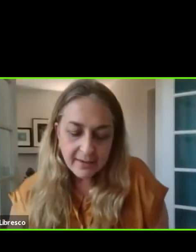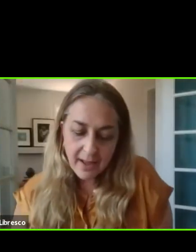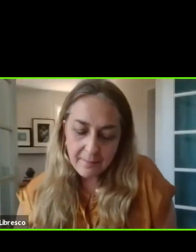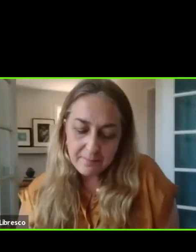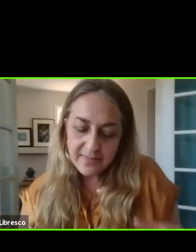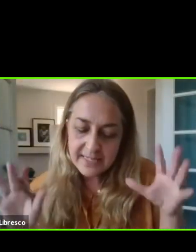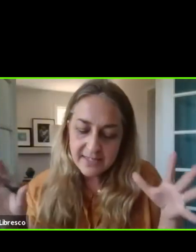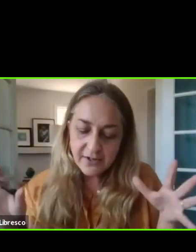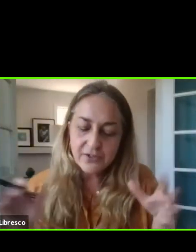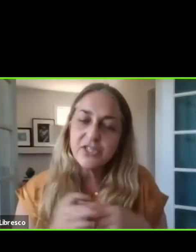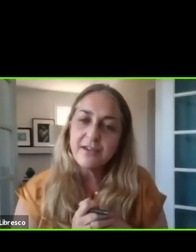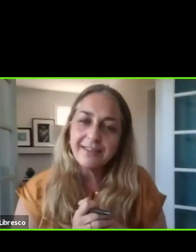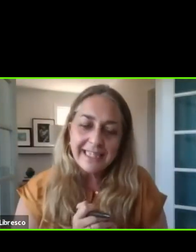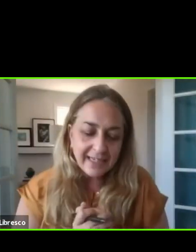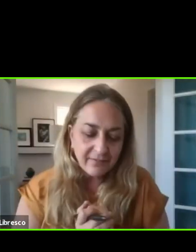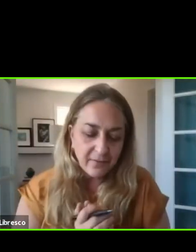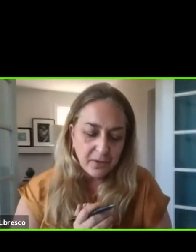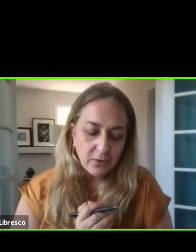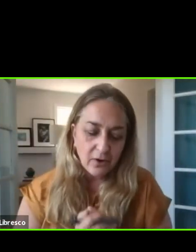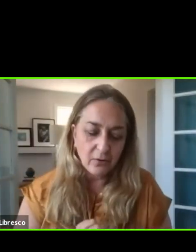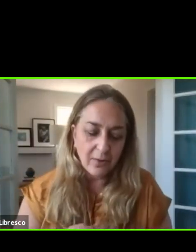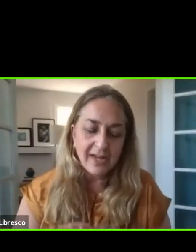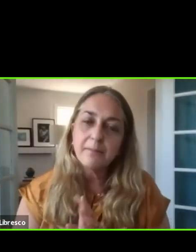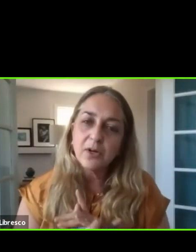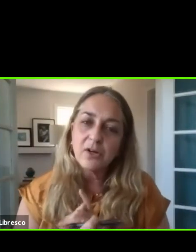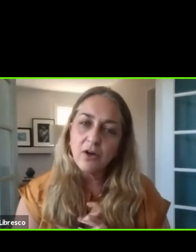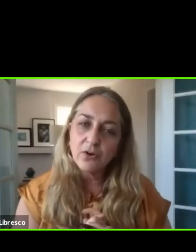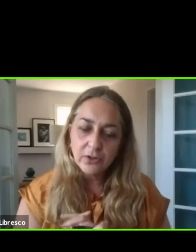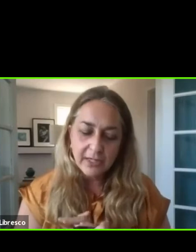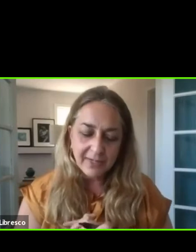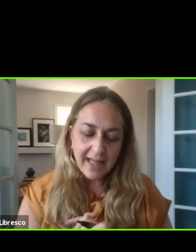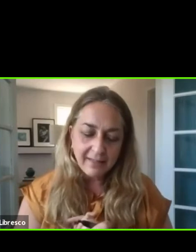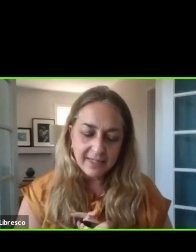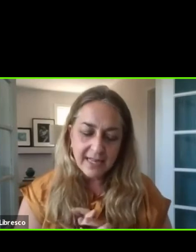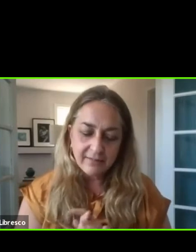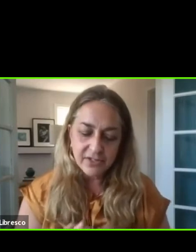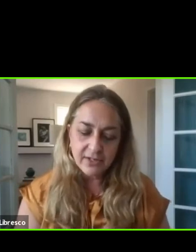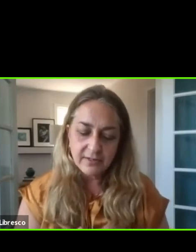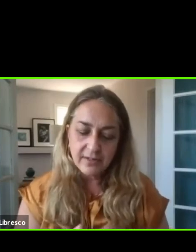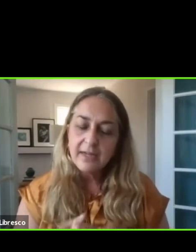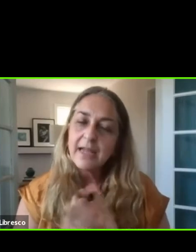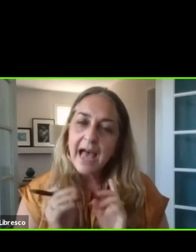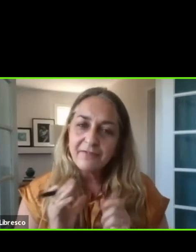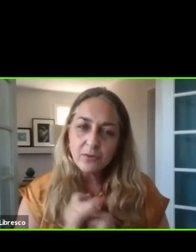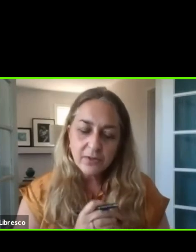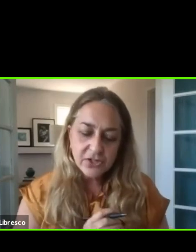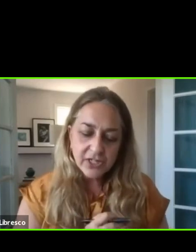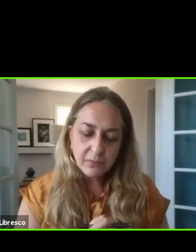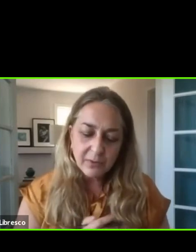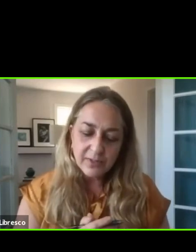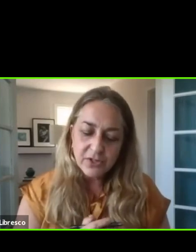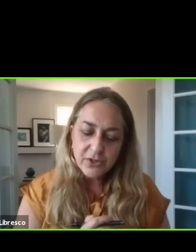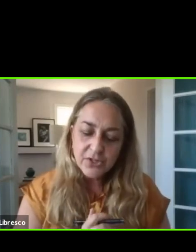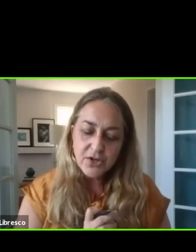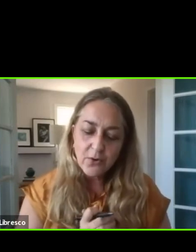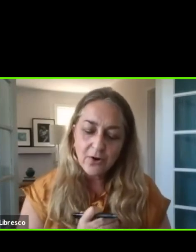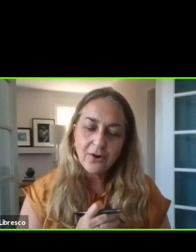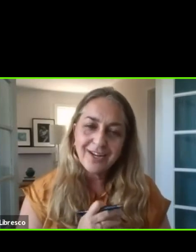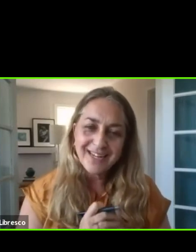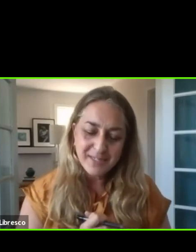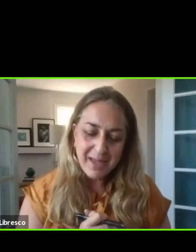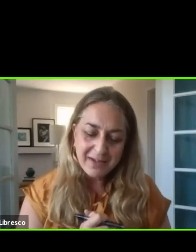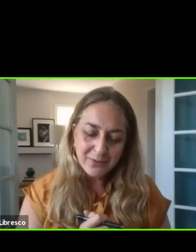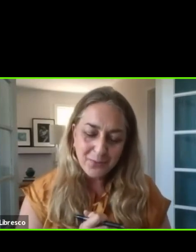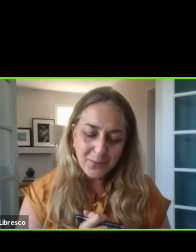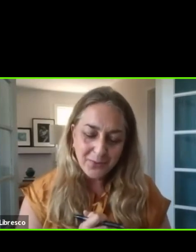And then this year, she's on leave from The New Yorker, writing a book on early reality television. Afterwards, she will return to The New Yorker